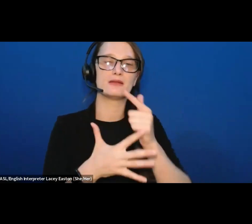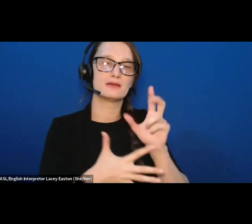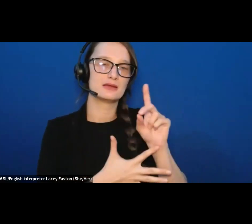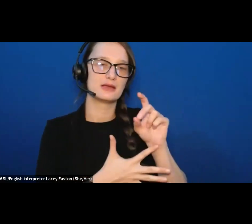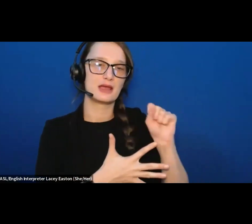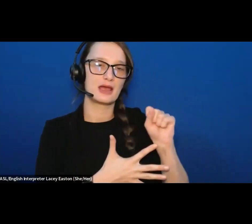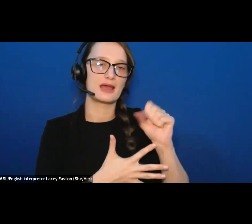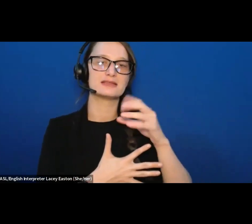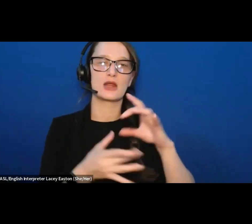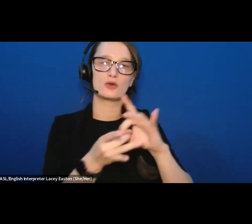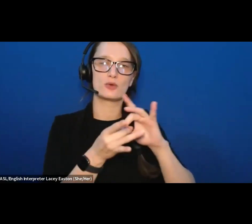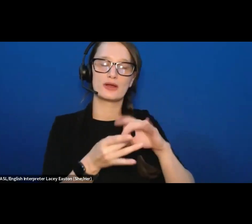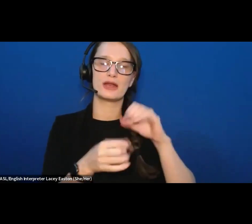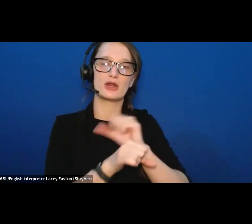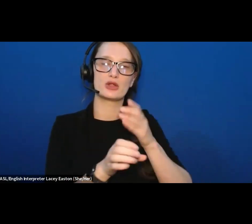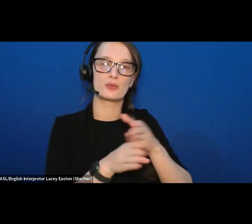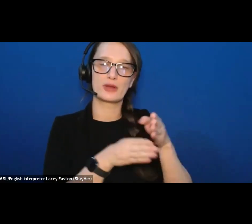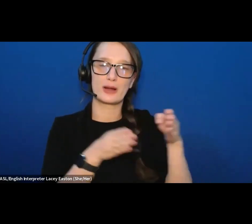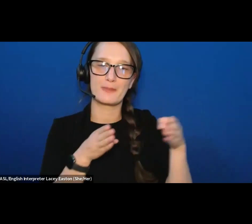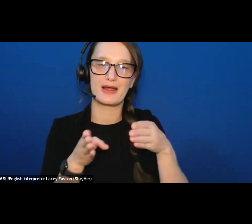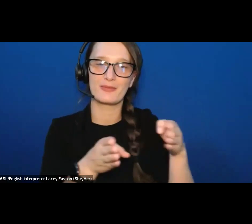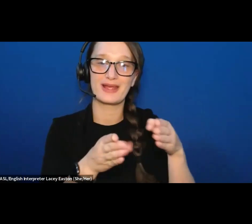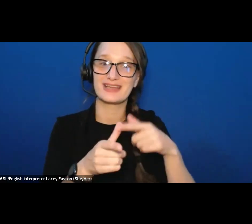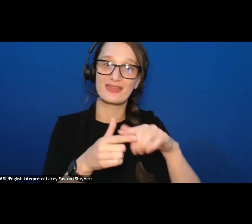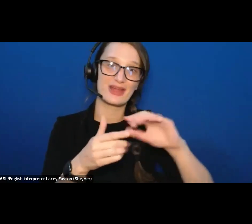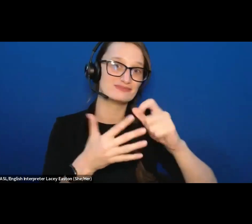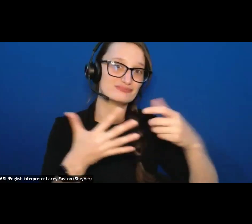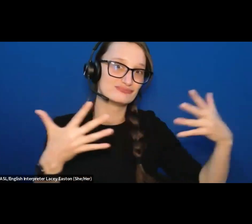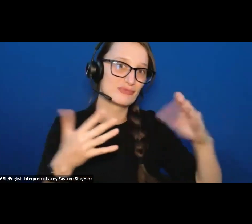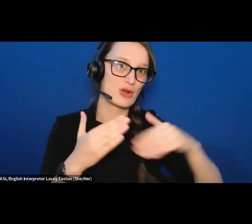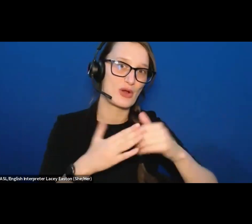career pathways and all your other travels and adventures. Sounds good.